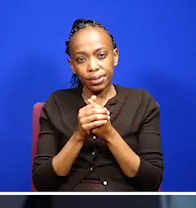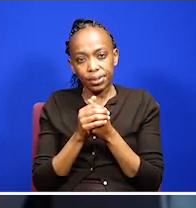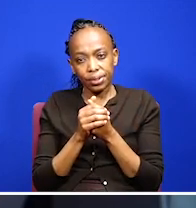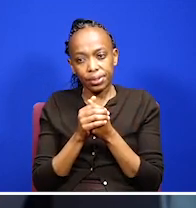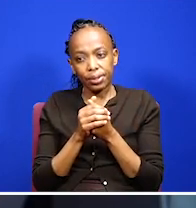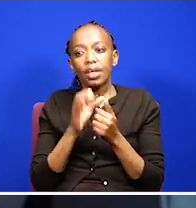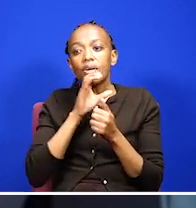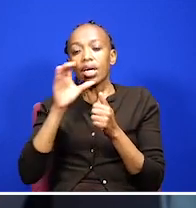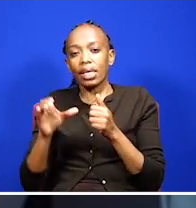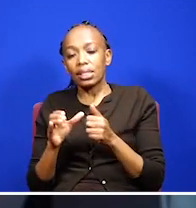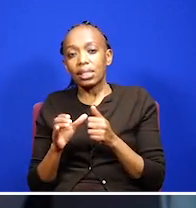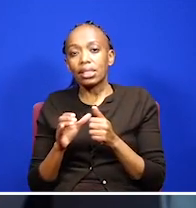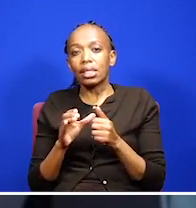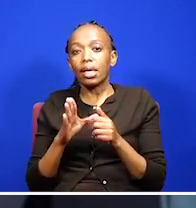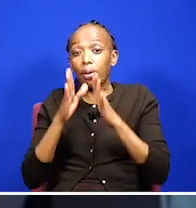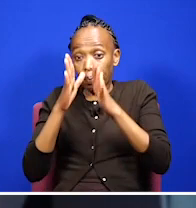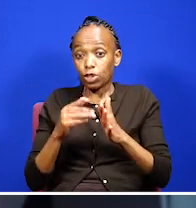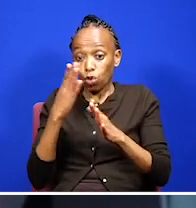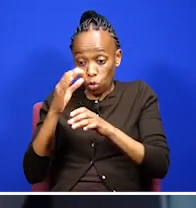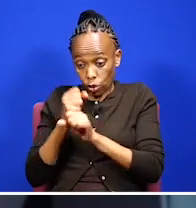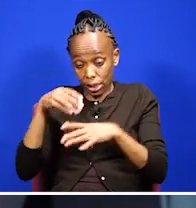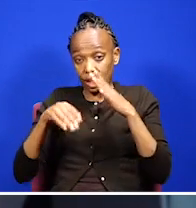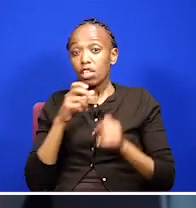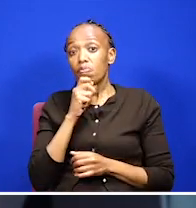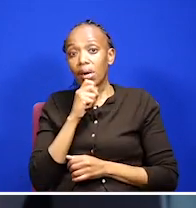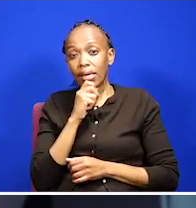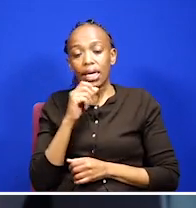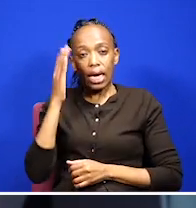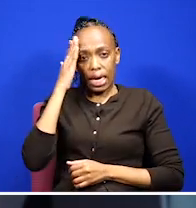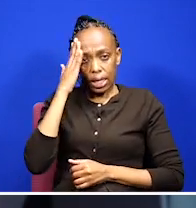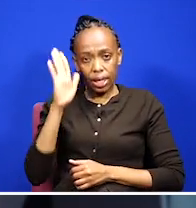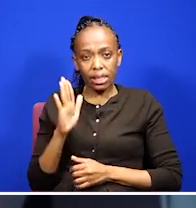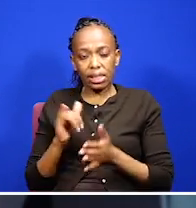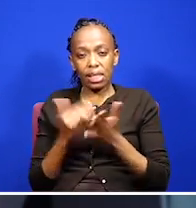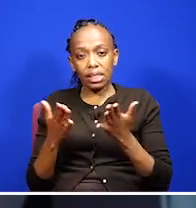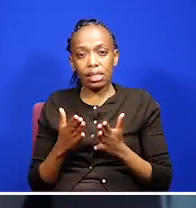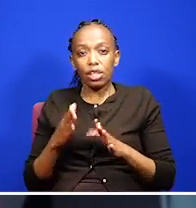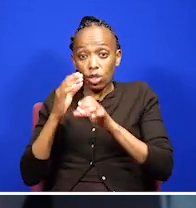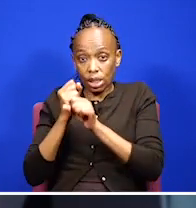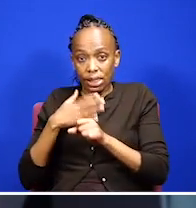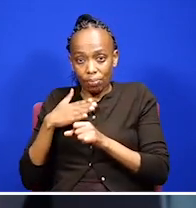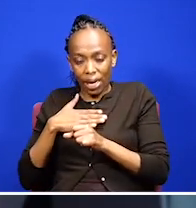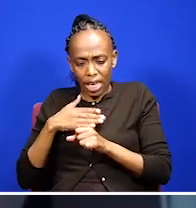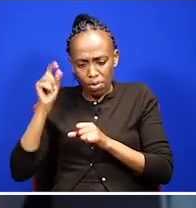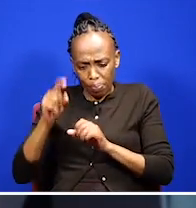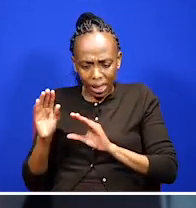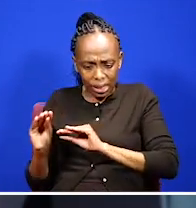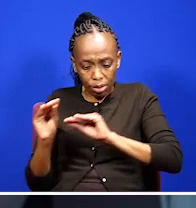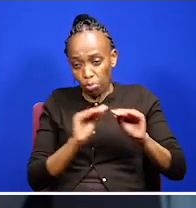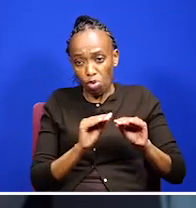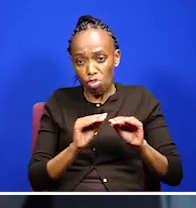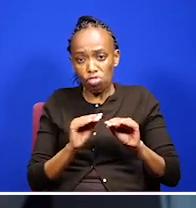cursed is he whose trust is in man. Mm. I just realized that my trust had to shift.